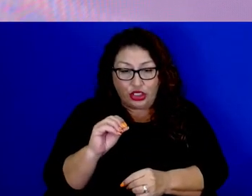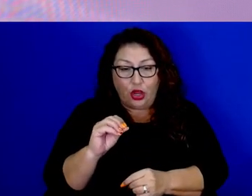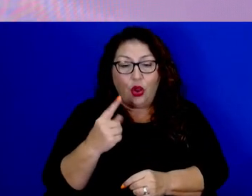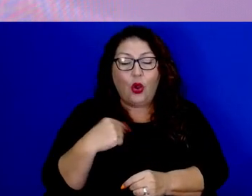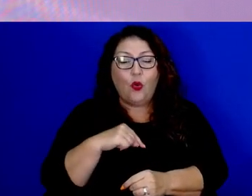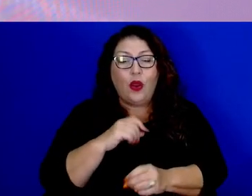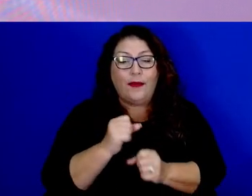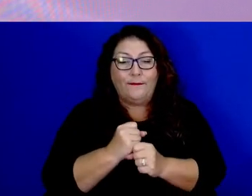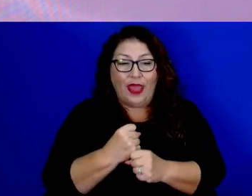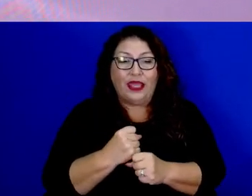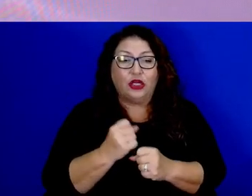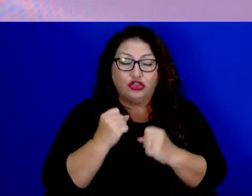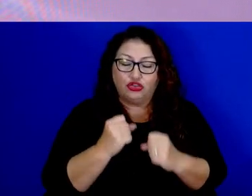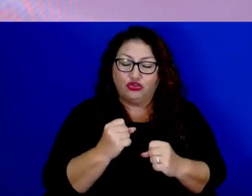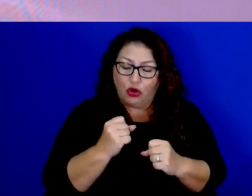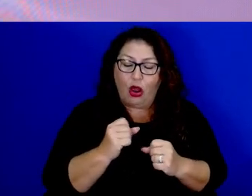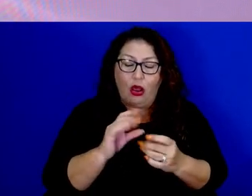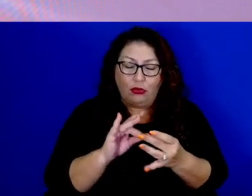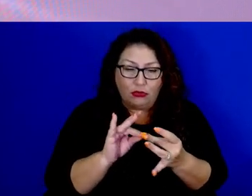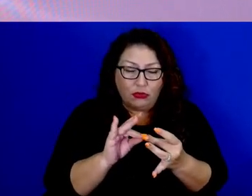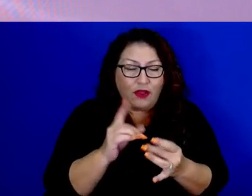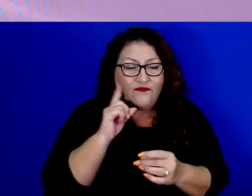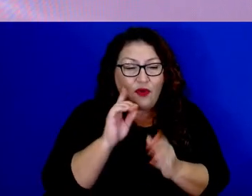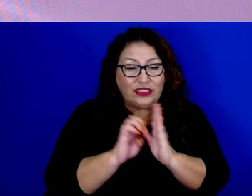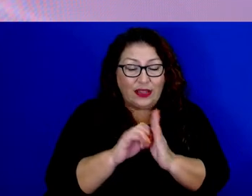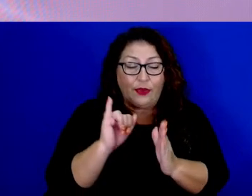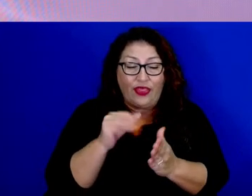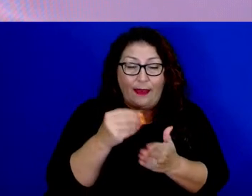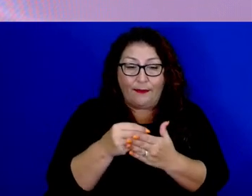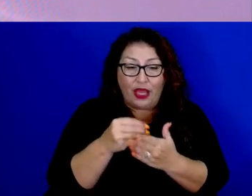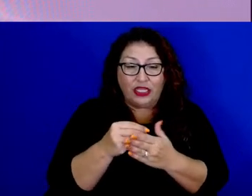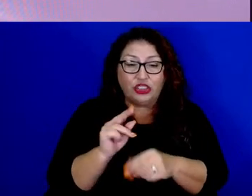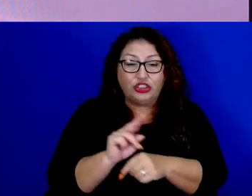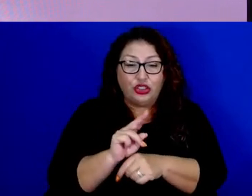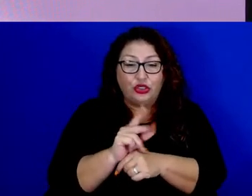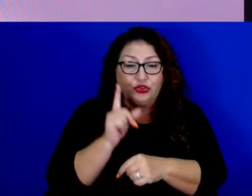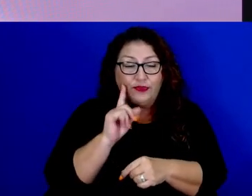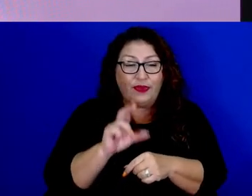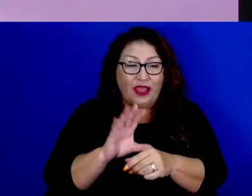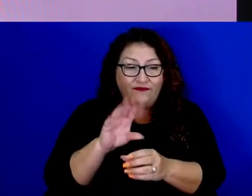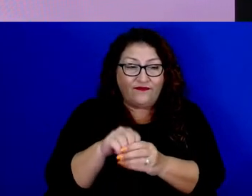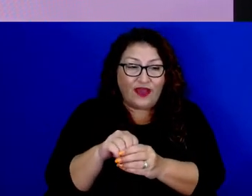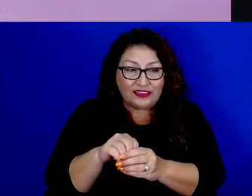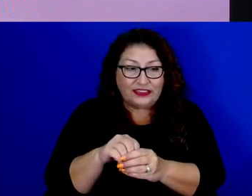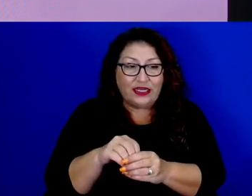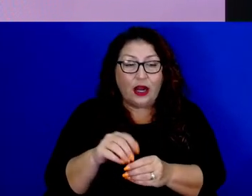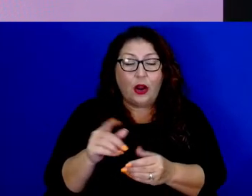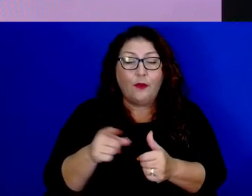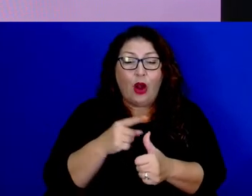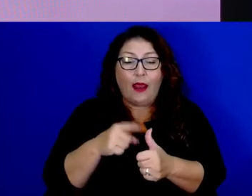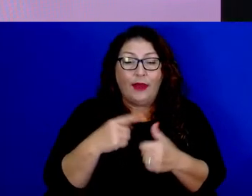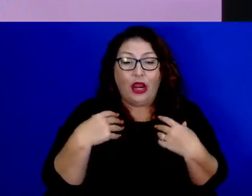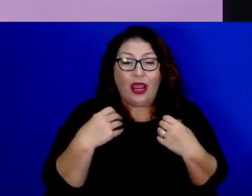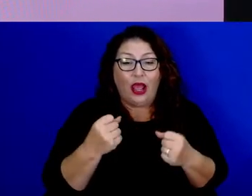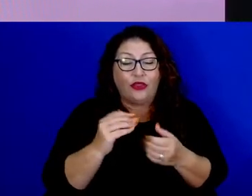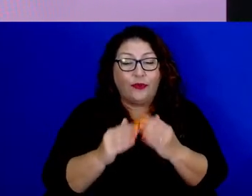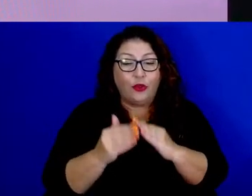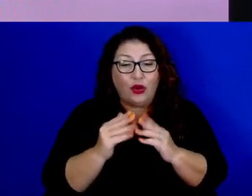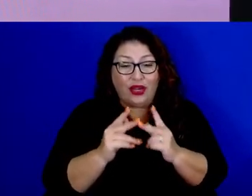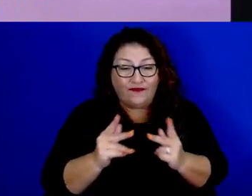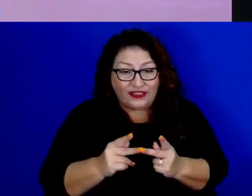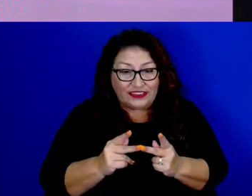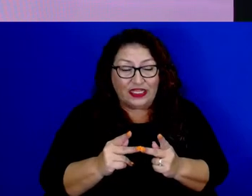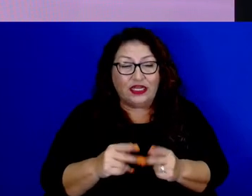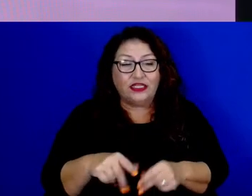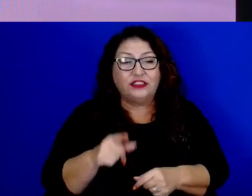for example, that this money is used to be invested in primary health community facilities. You were speaking earlier